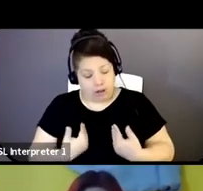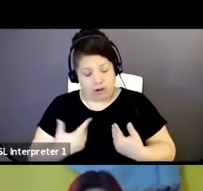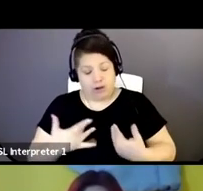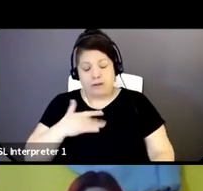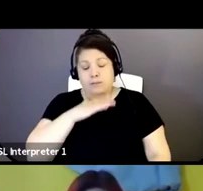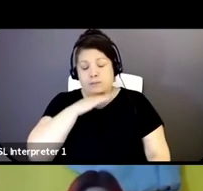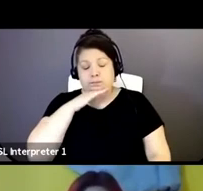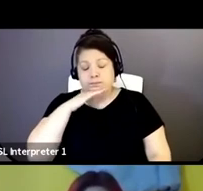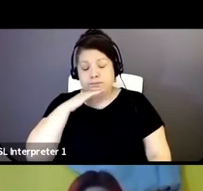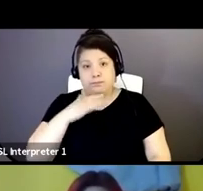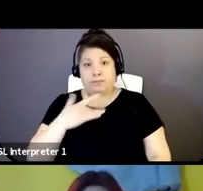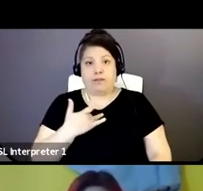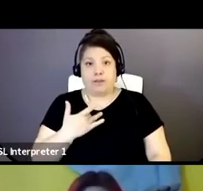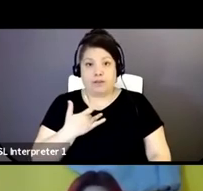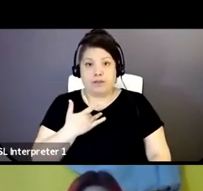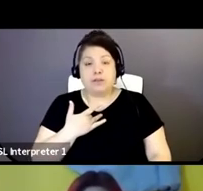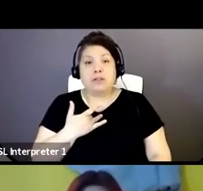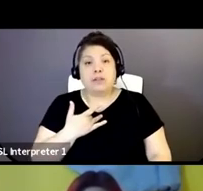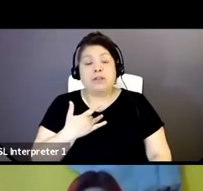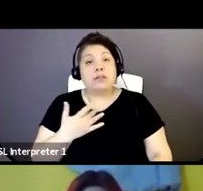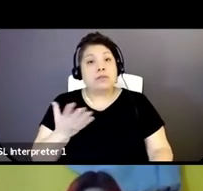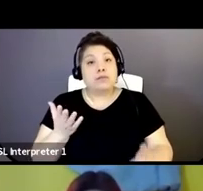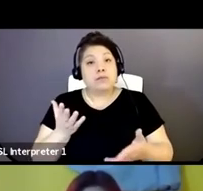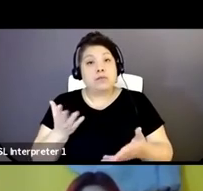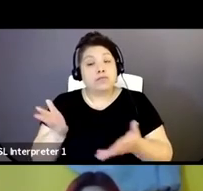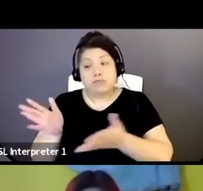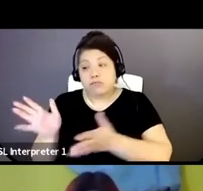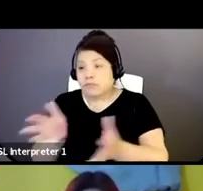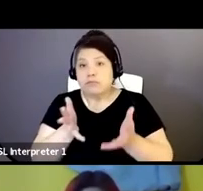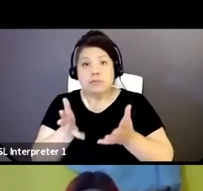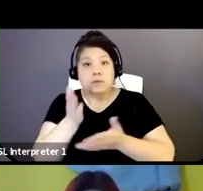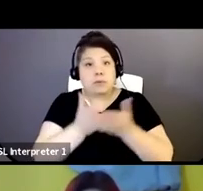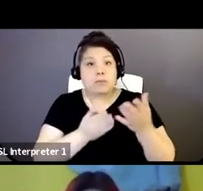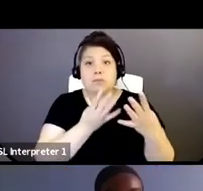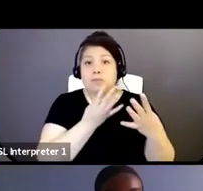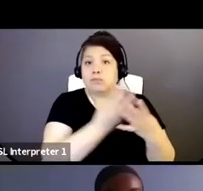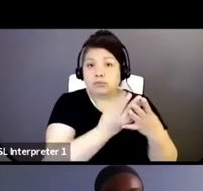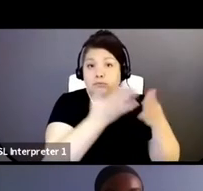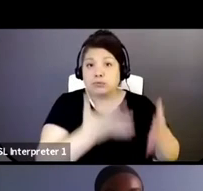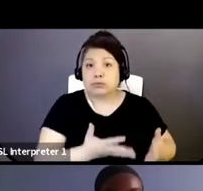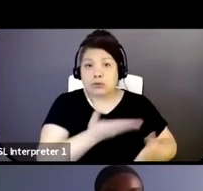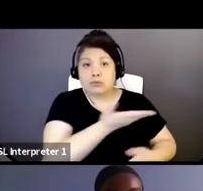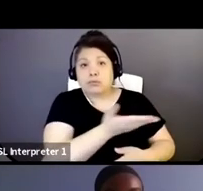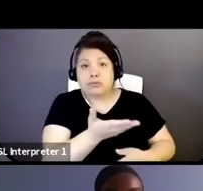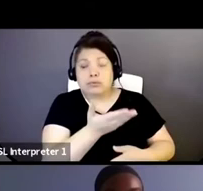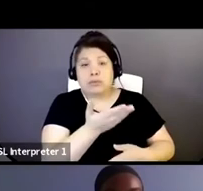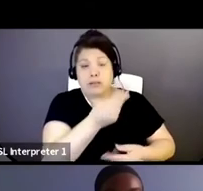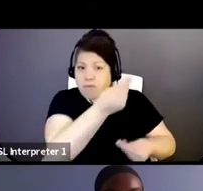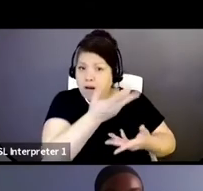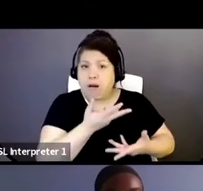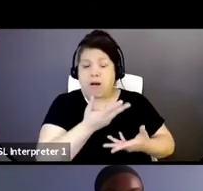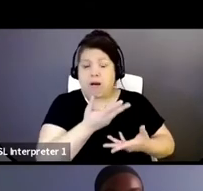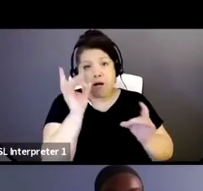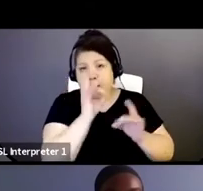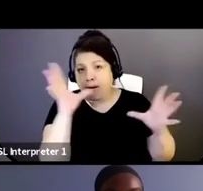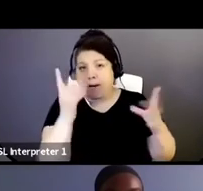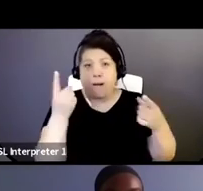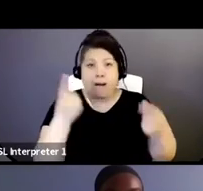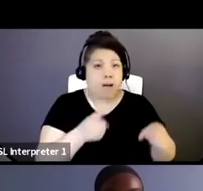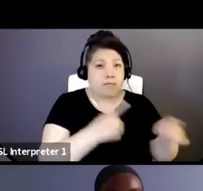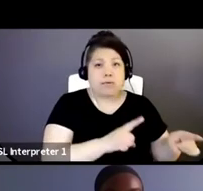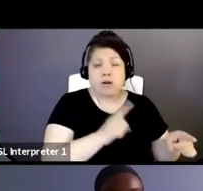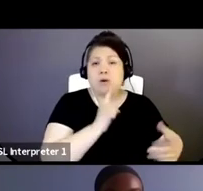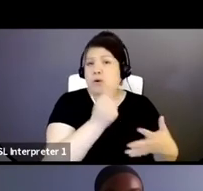sick and tired of talking to comrades on the inside on a daily basis that tell me about the atrocities that they are